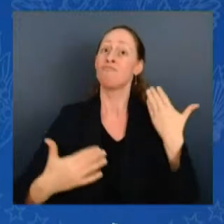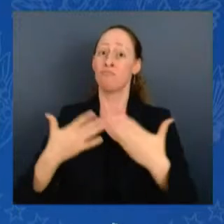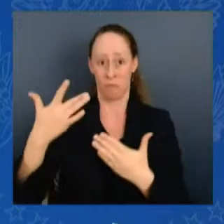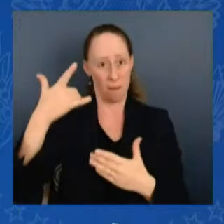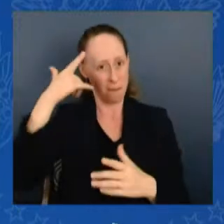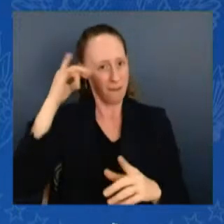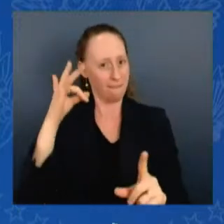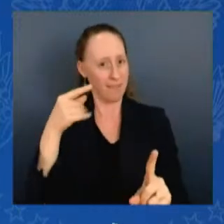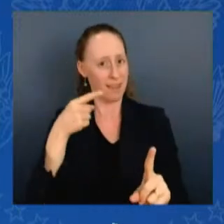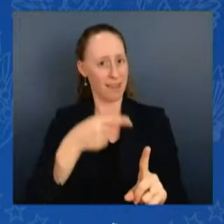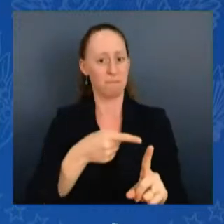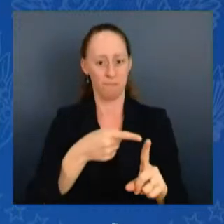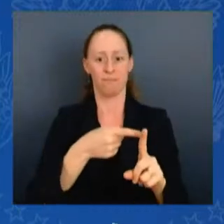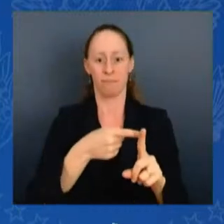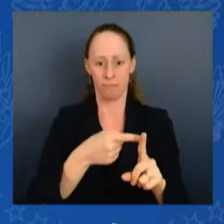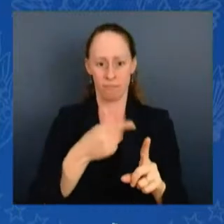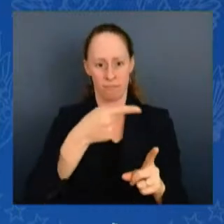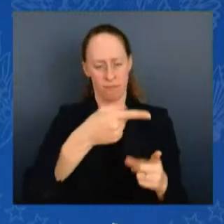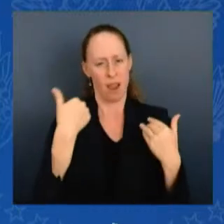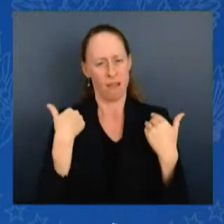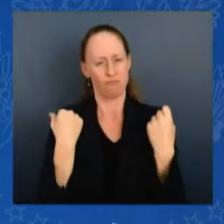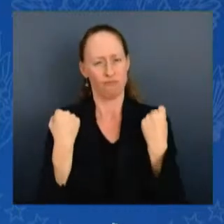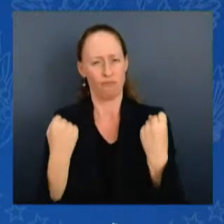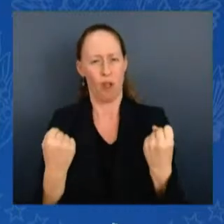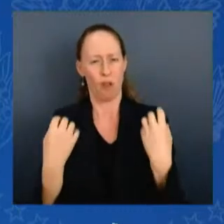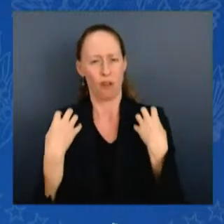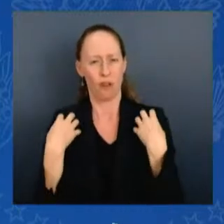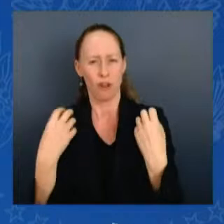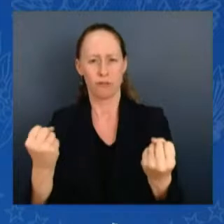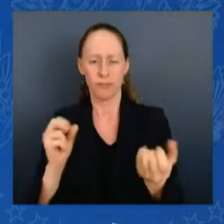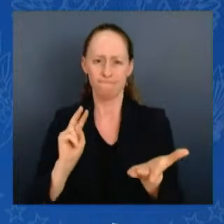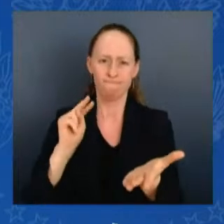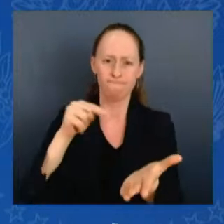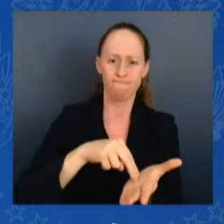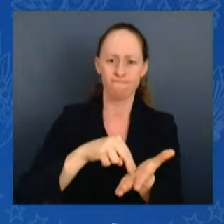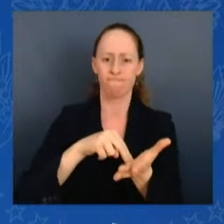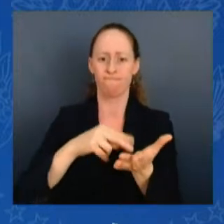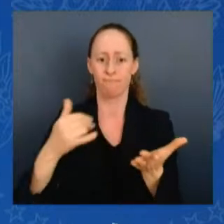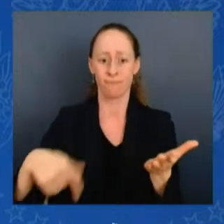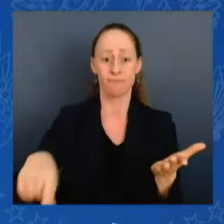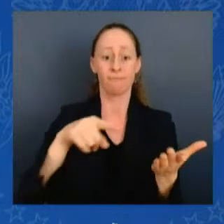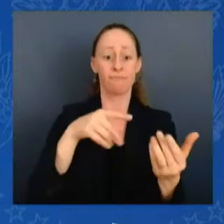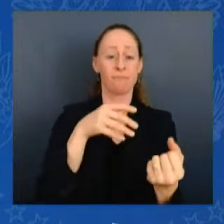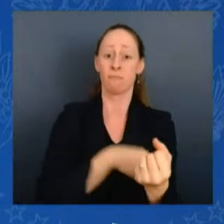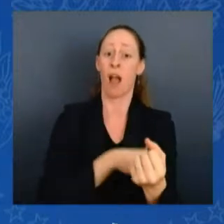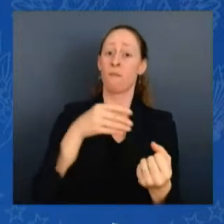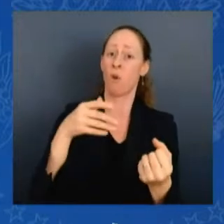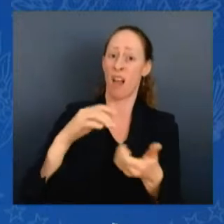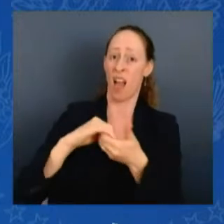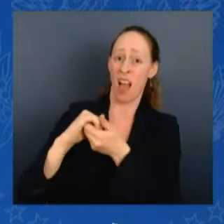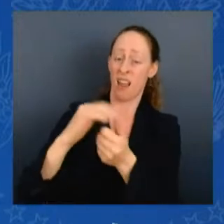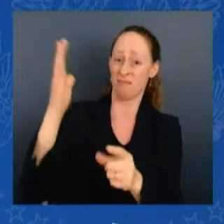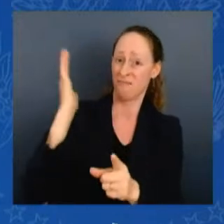as powerful now as it was 75 years ago. Together, we are stronger.